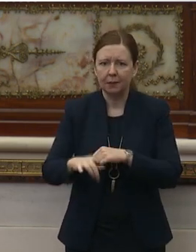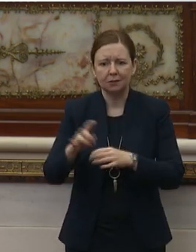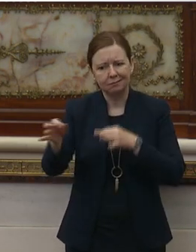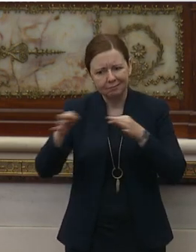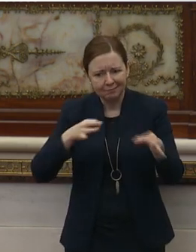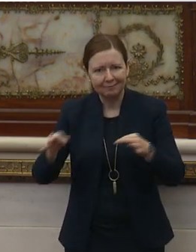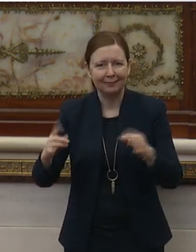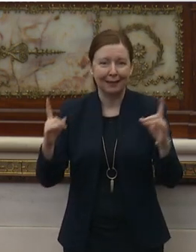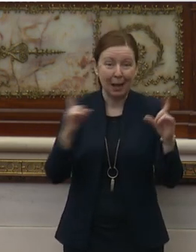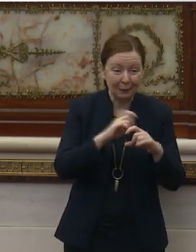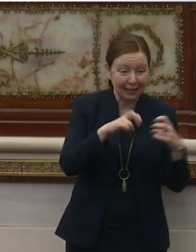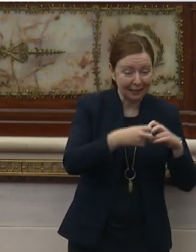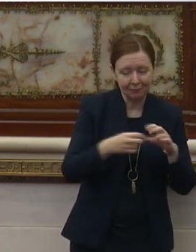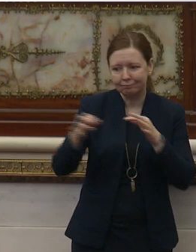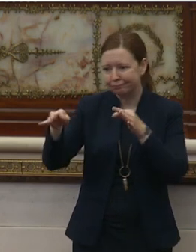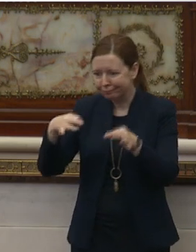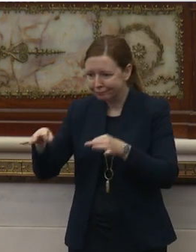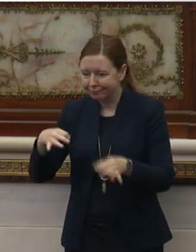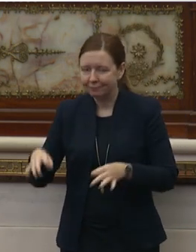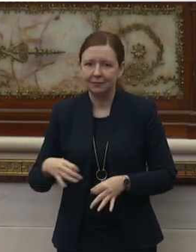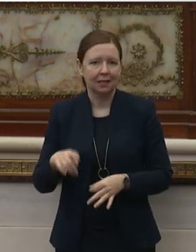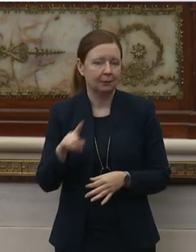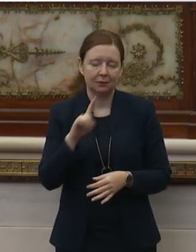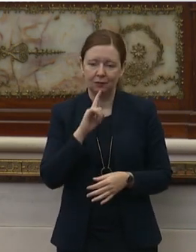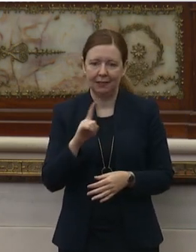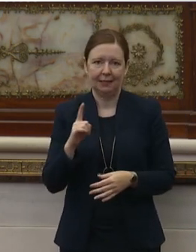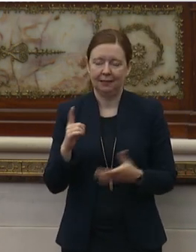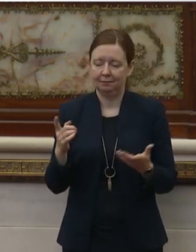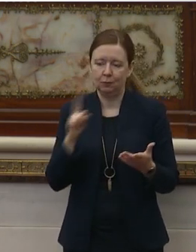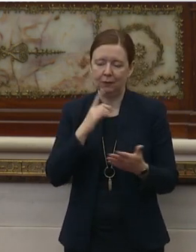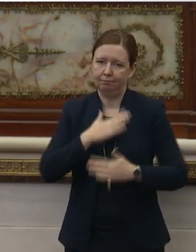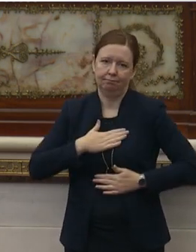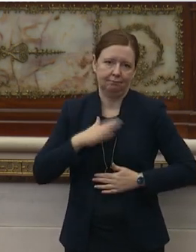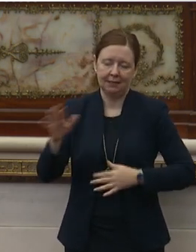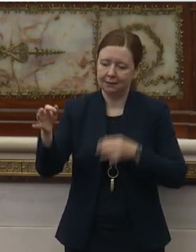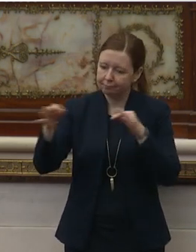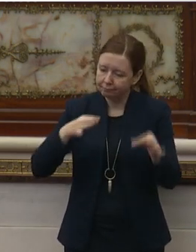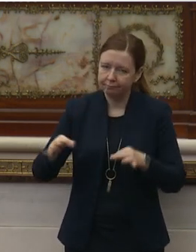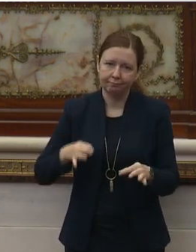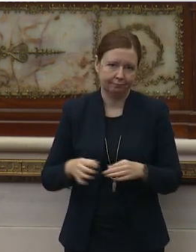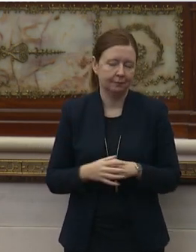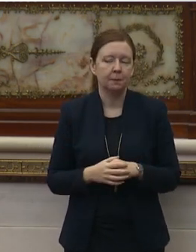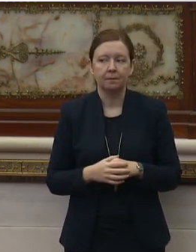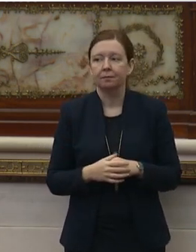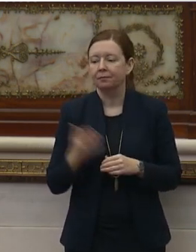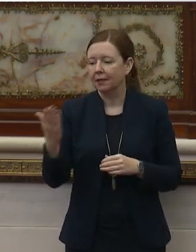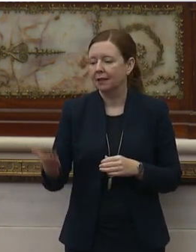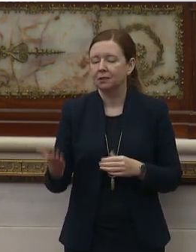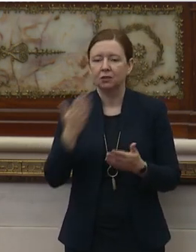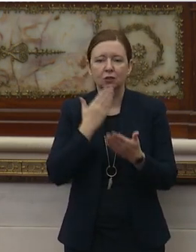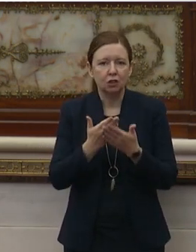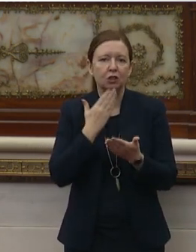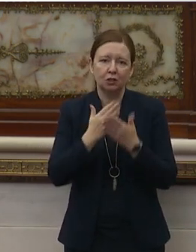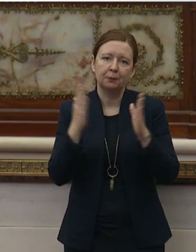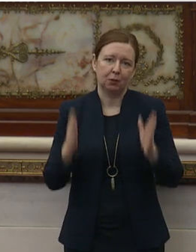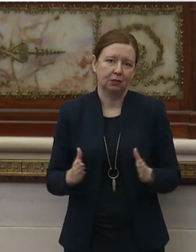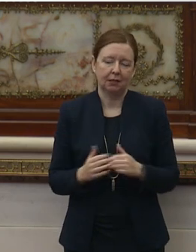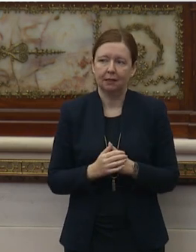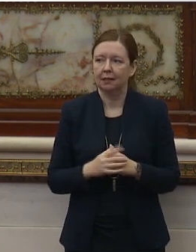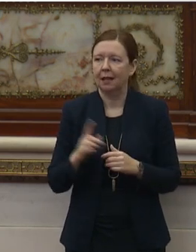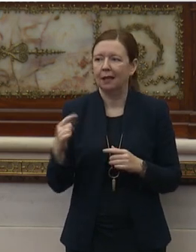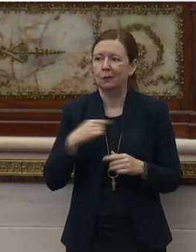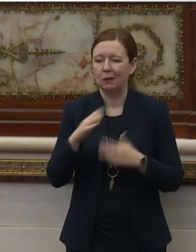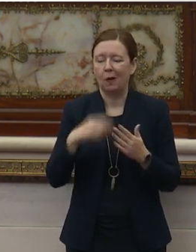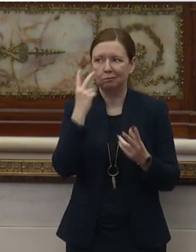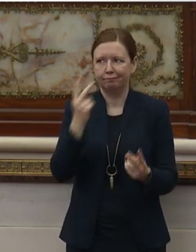explain complicated issues that a lot of us didn't understand, and we appreciated his explaining it to us. He's just a good person. And, when we